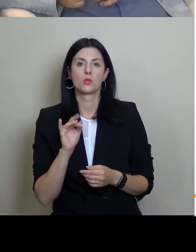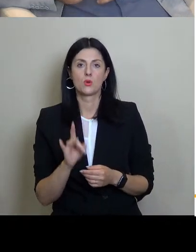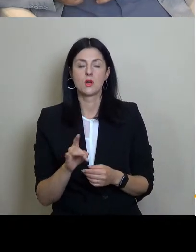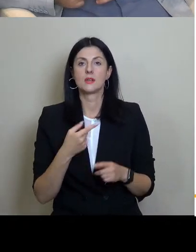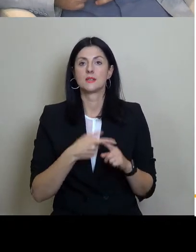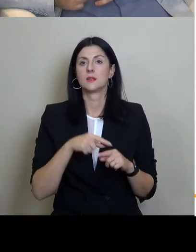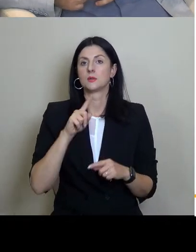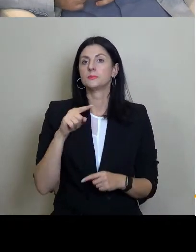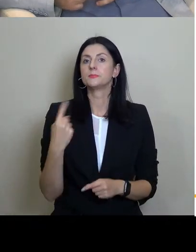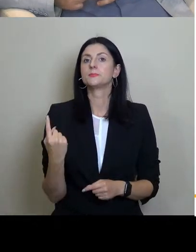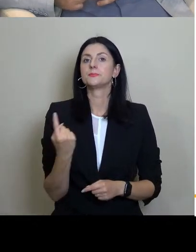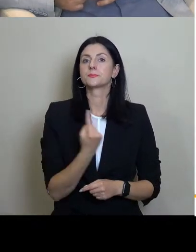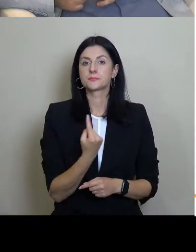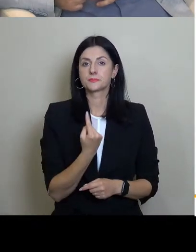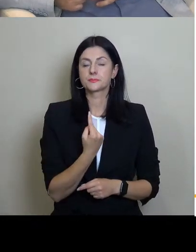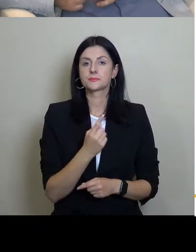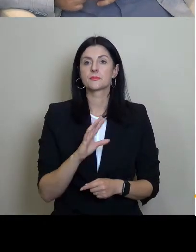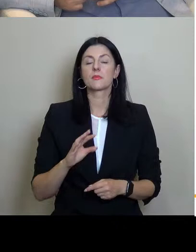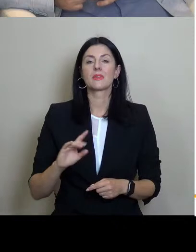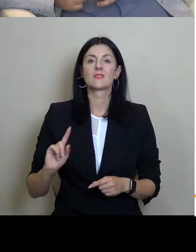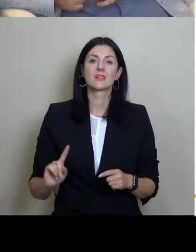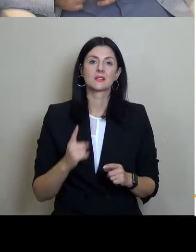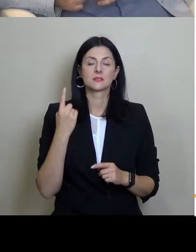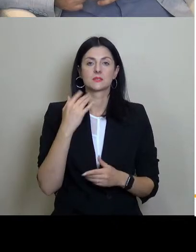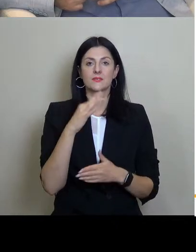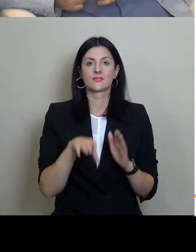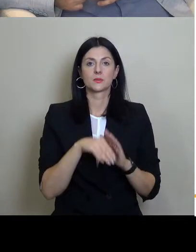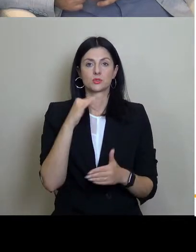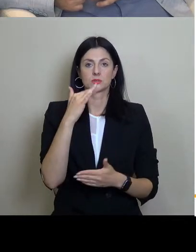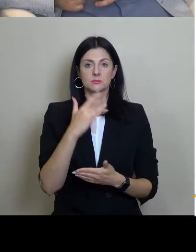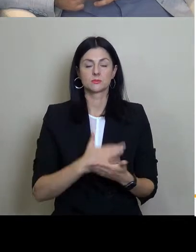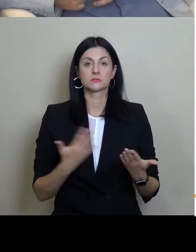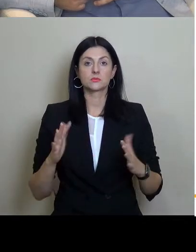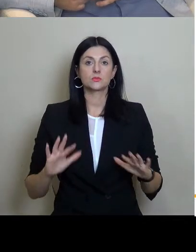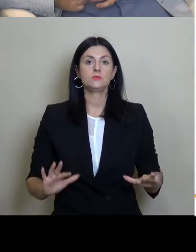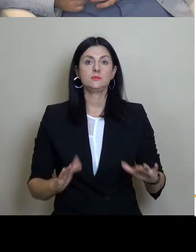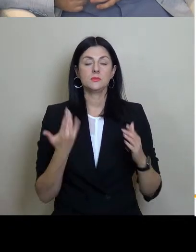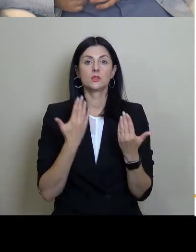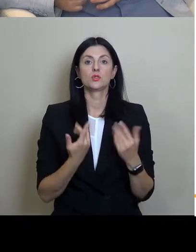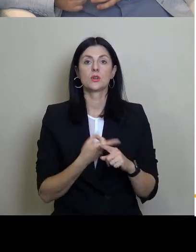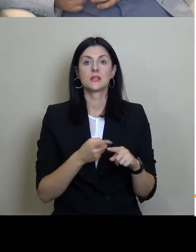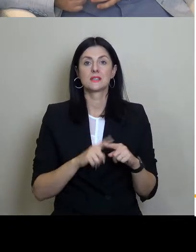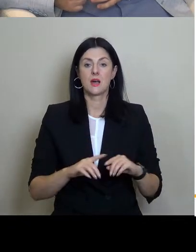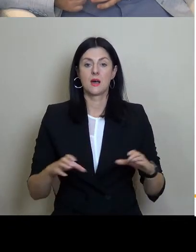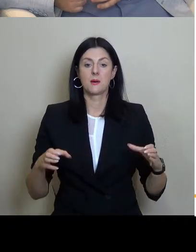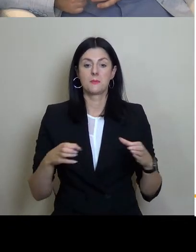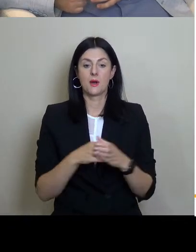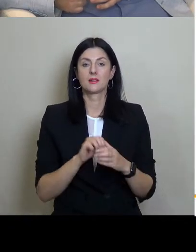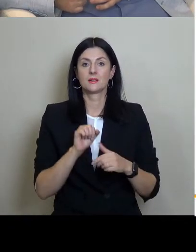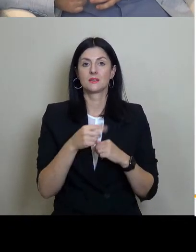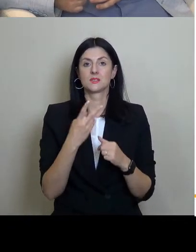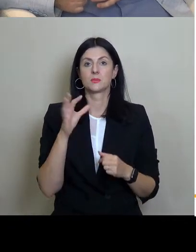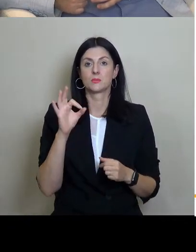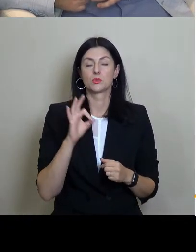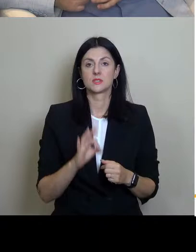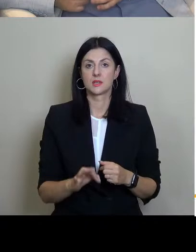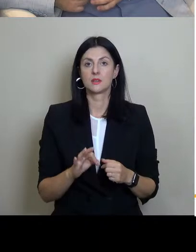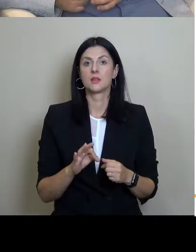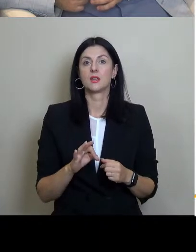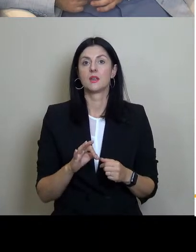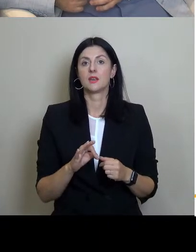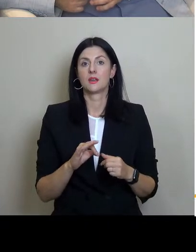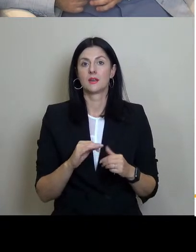tomato. That's number one. That's the person on the election list. And if the